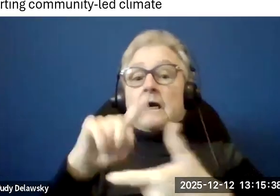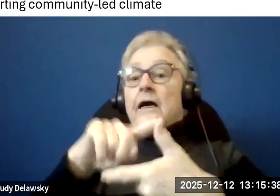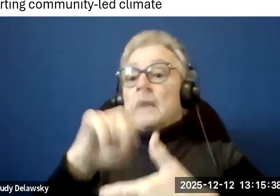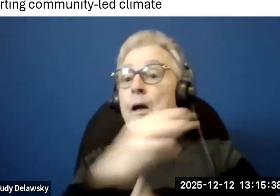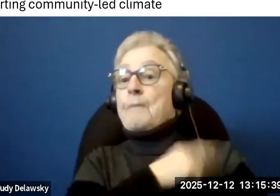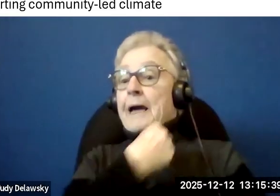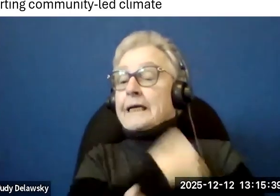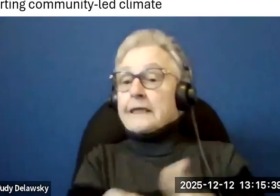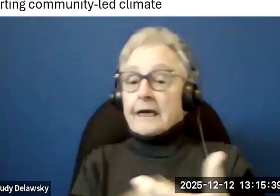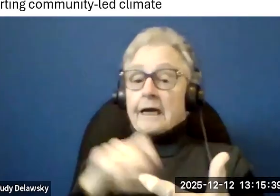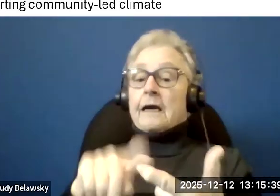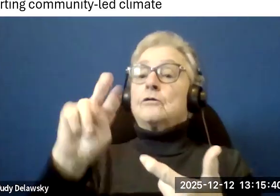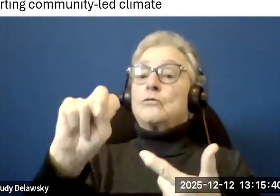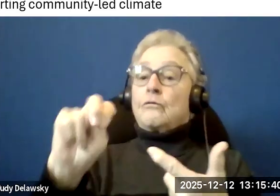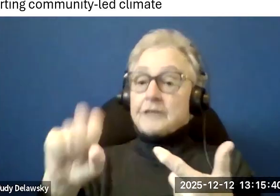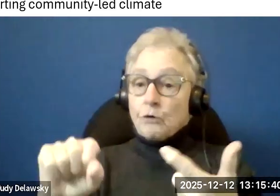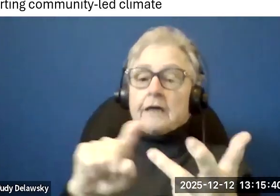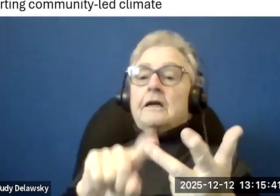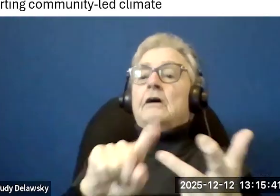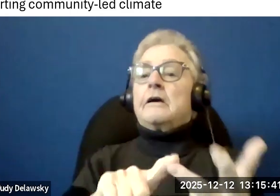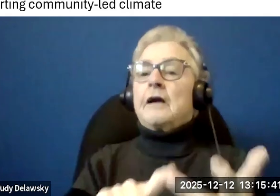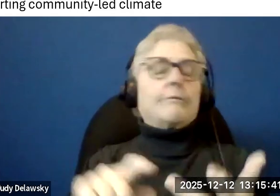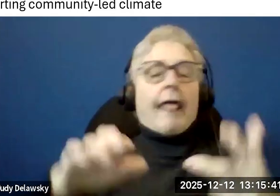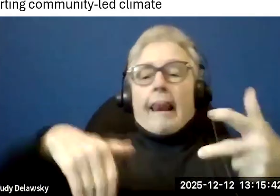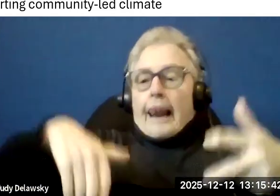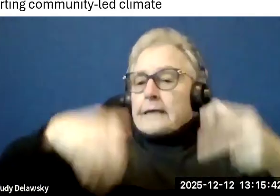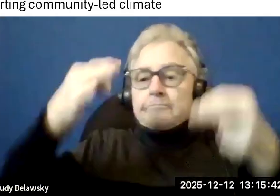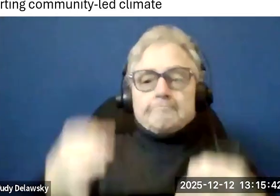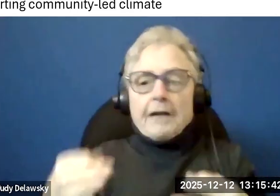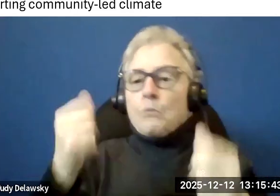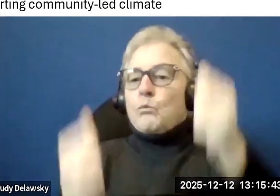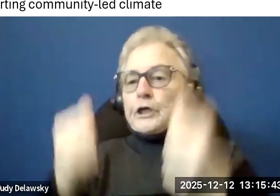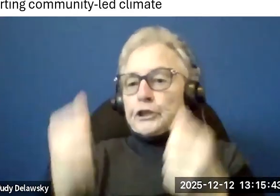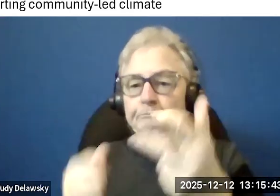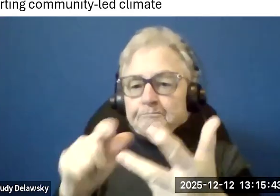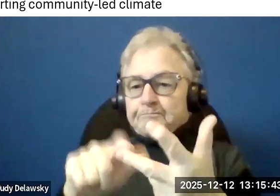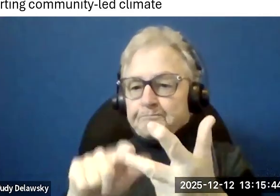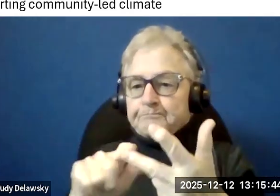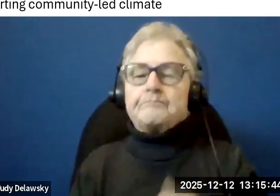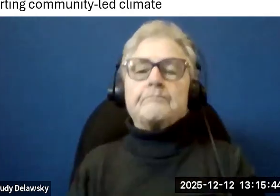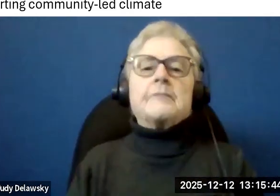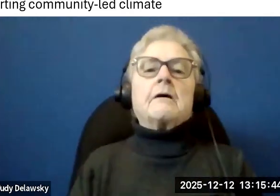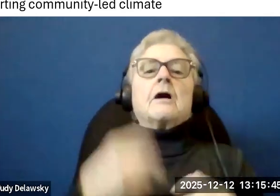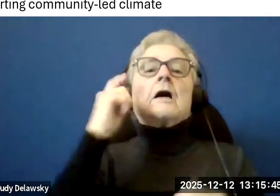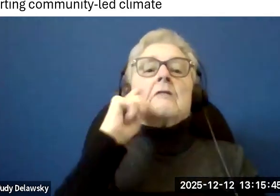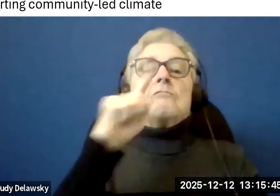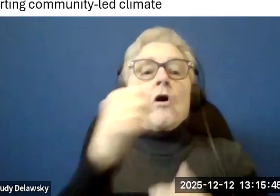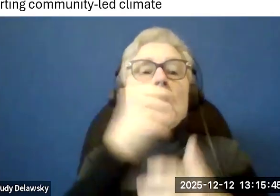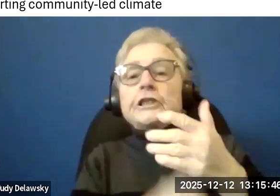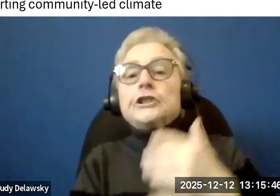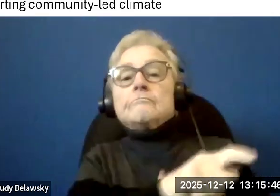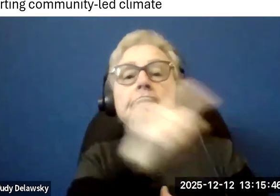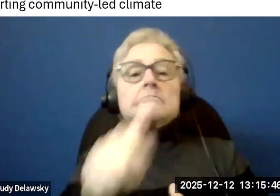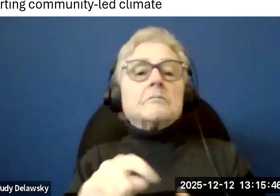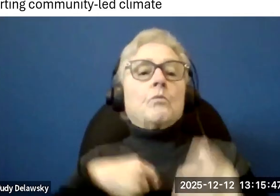Nova Scotia, and a third community is to be determined. So for each, we start